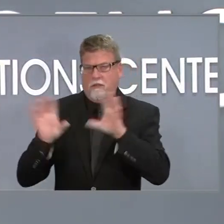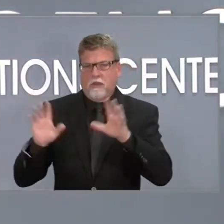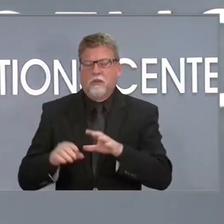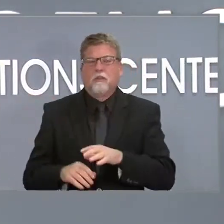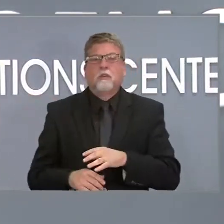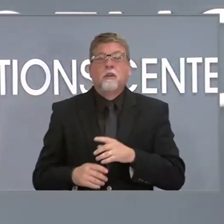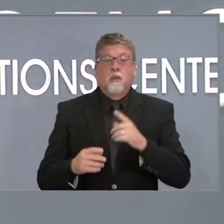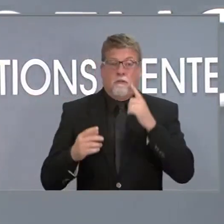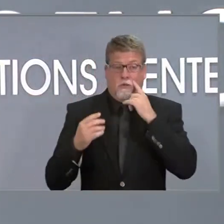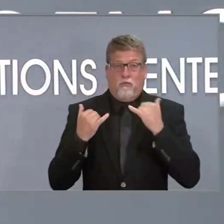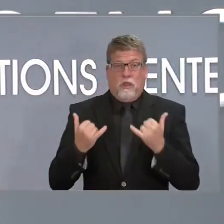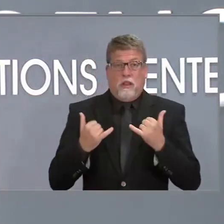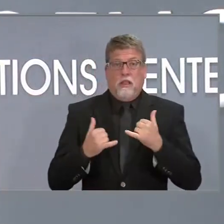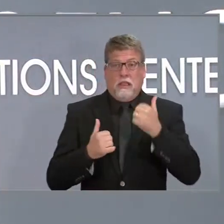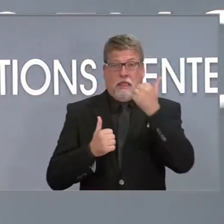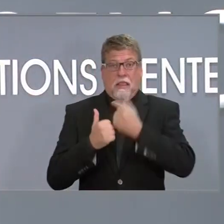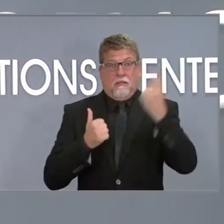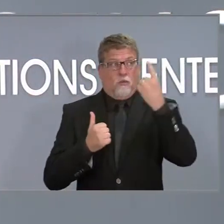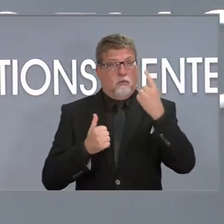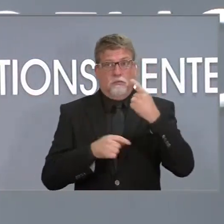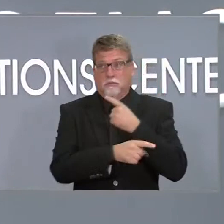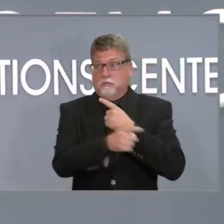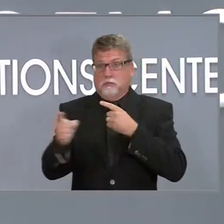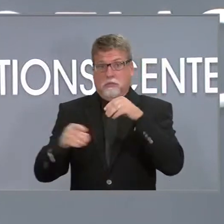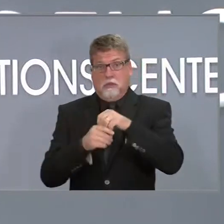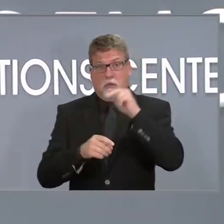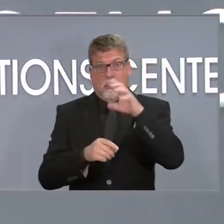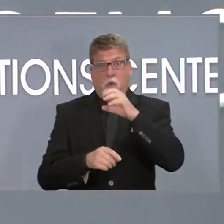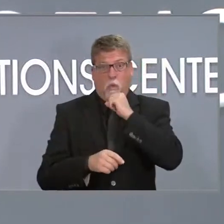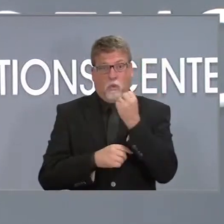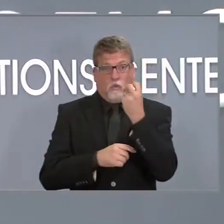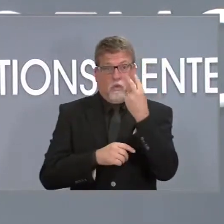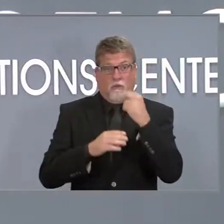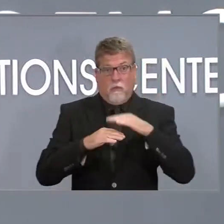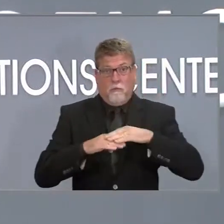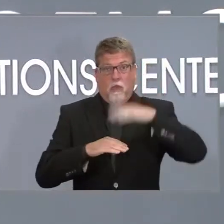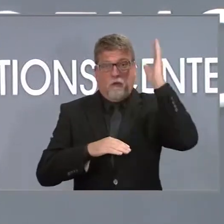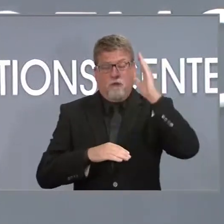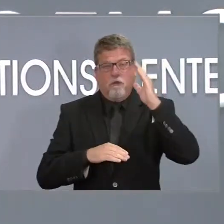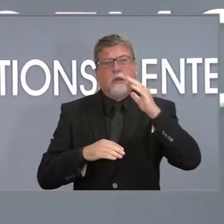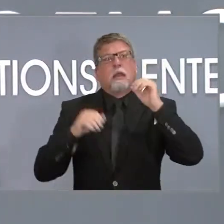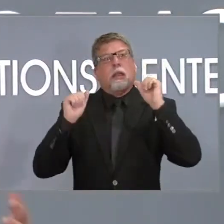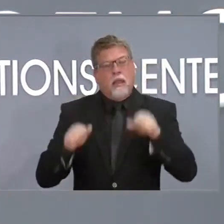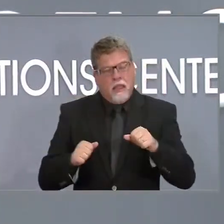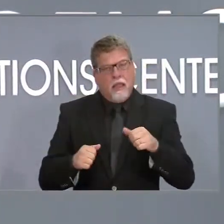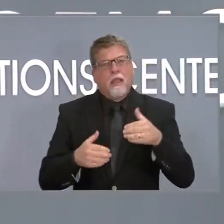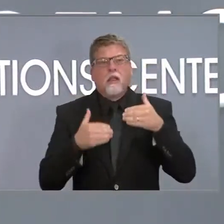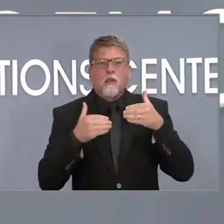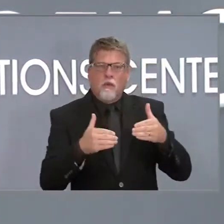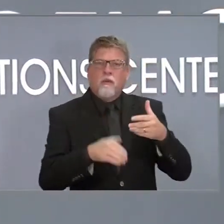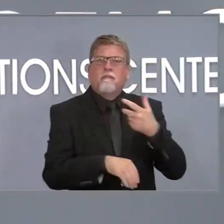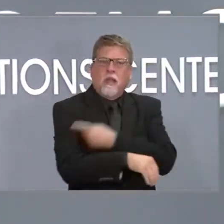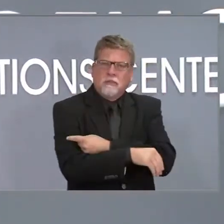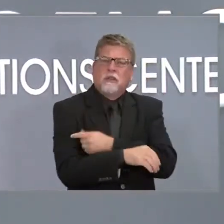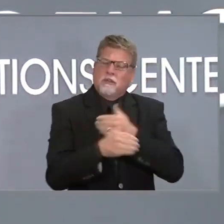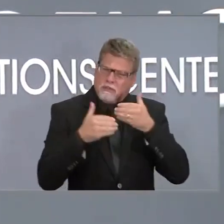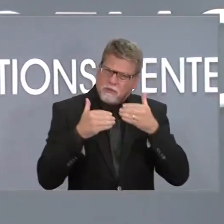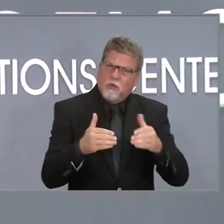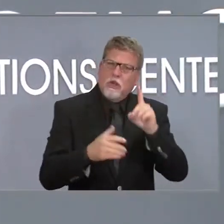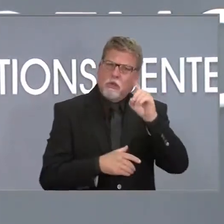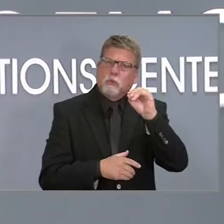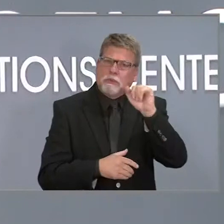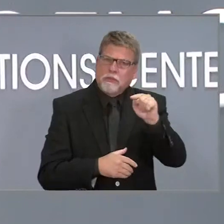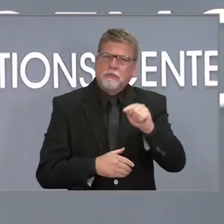for a vaccine right now, and they absolutely should get vaccinated. This is the way to protect yourself, your friends, your family. So